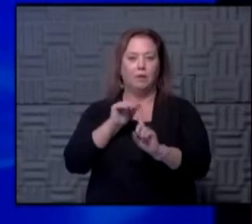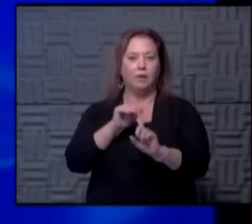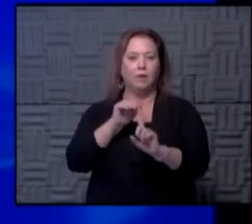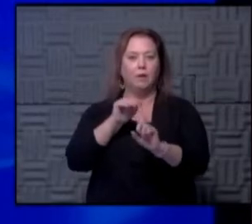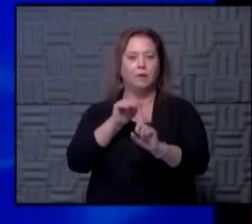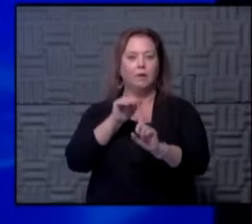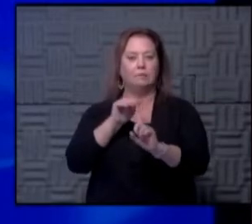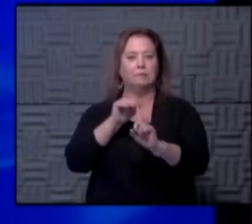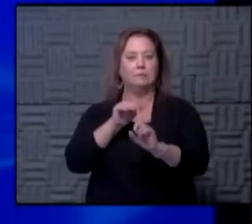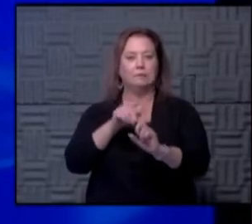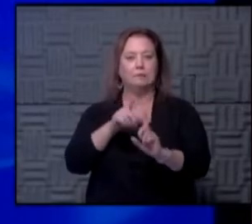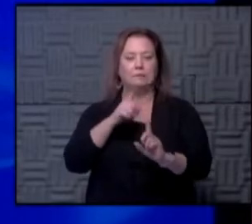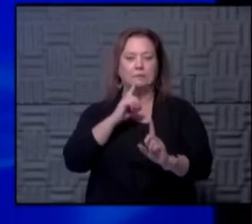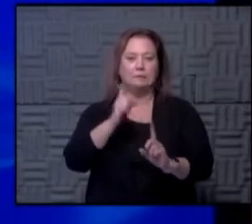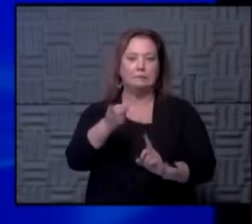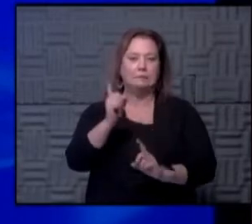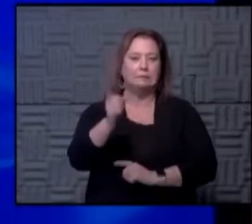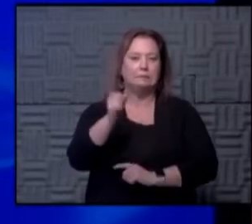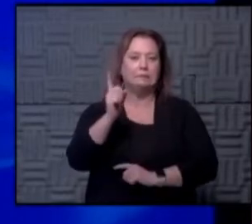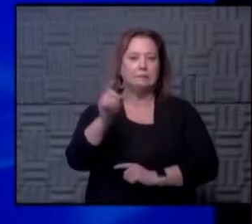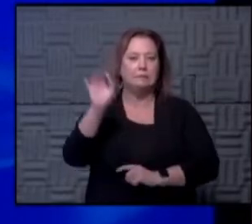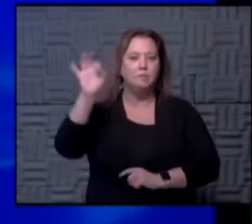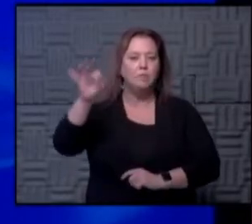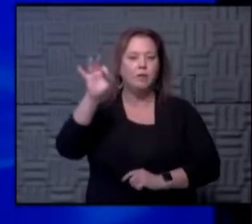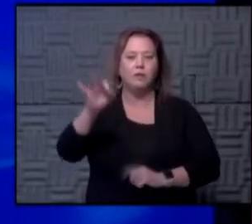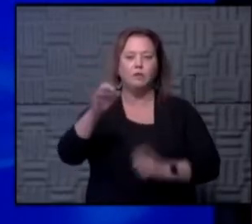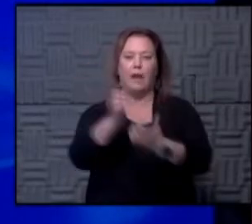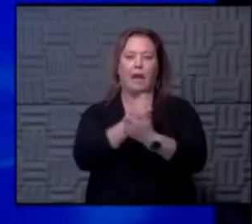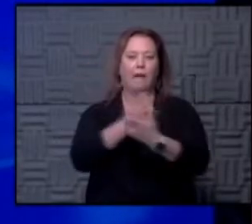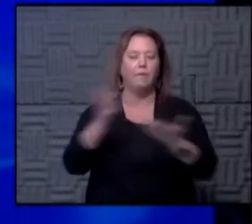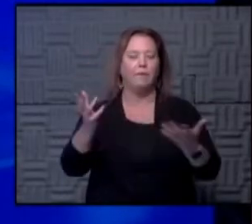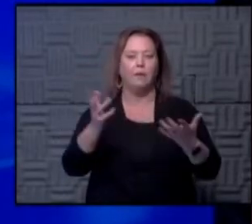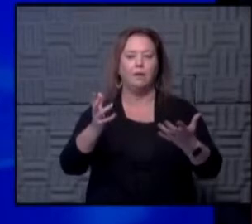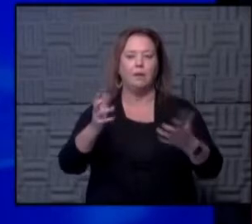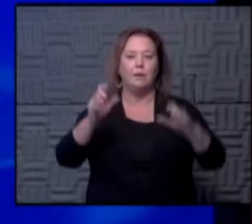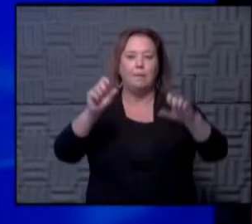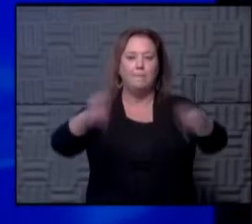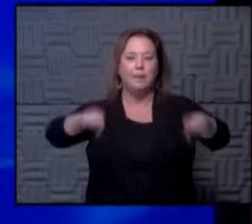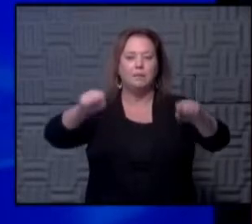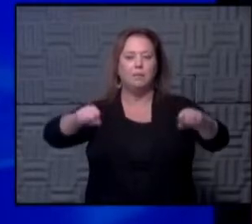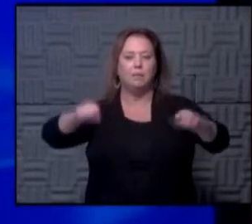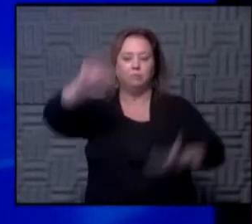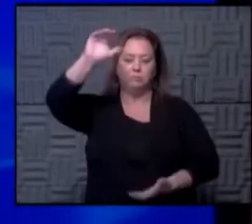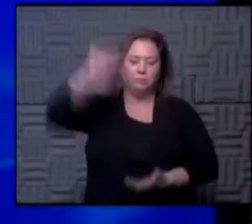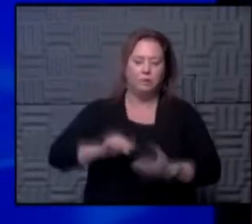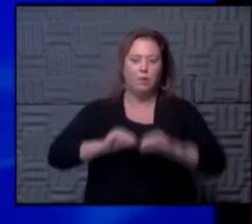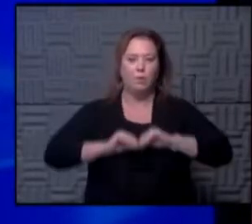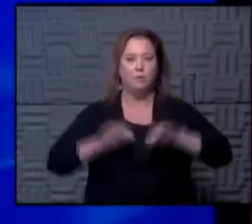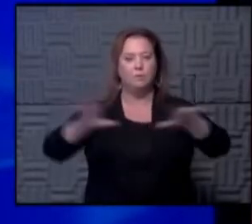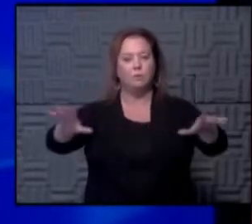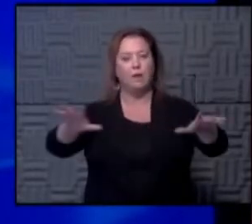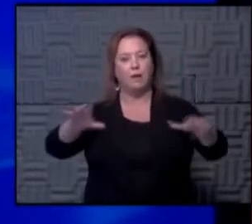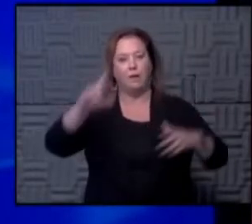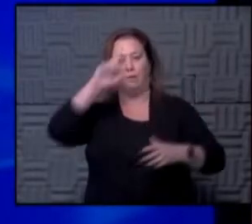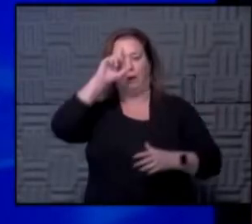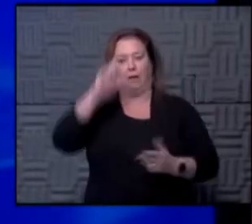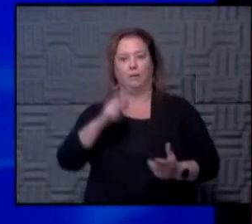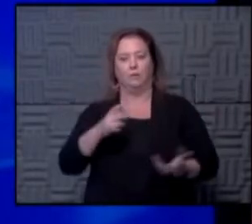on the importance of doing everything possible to mitigate spread at those times as well, because it